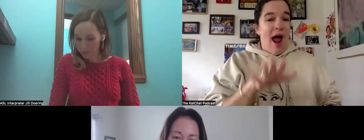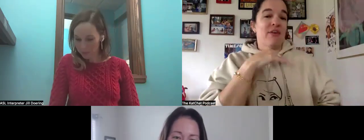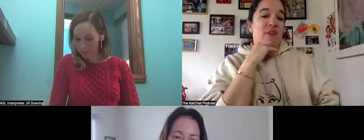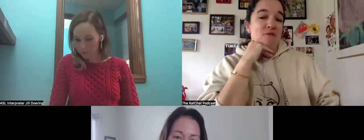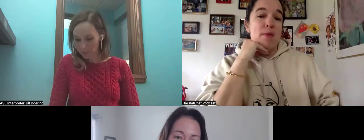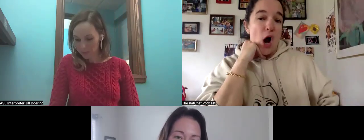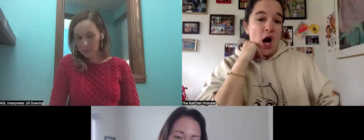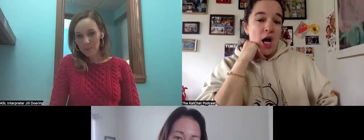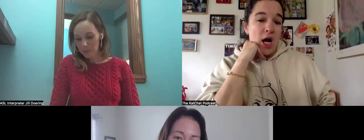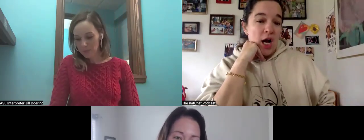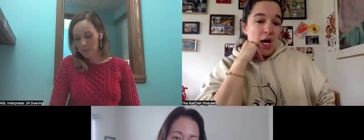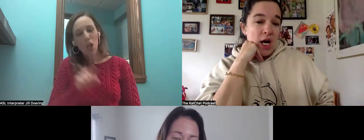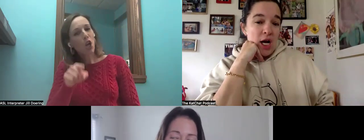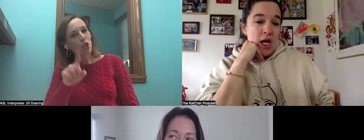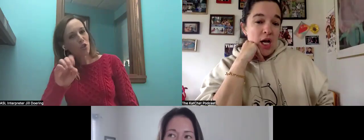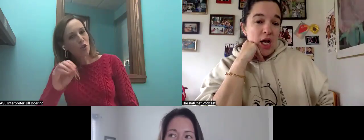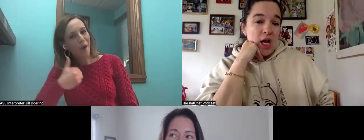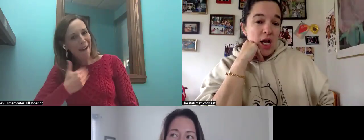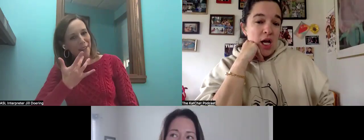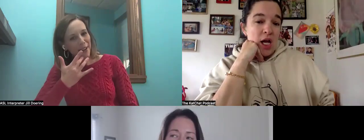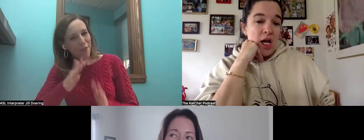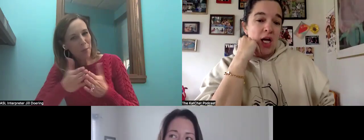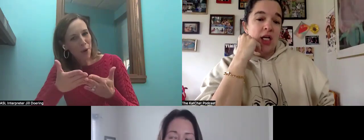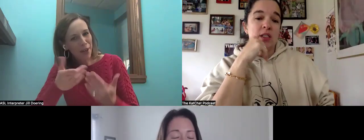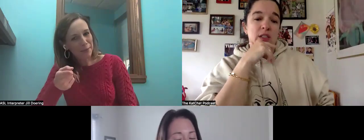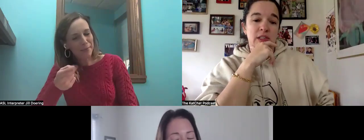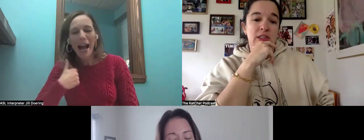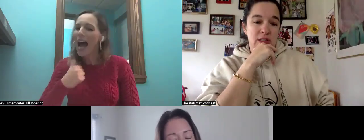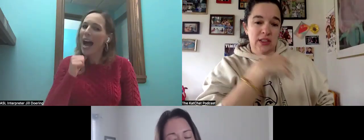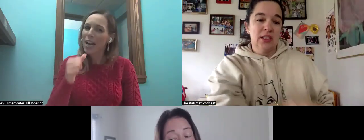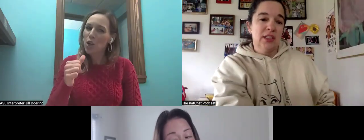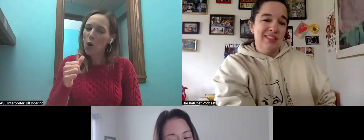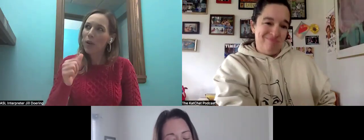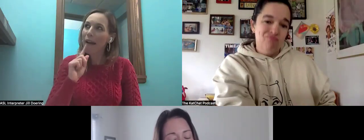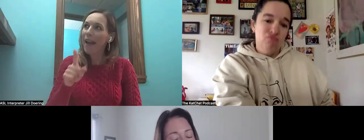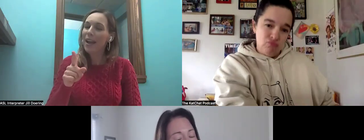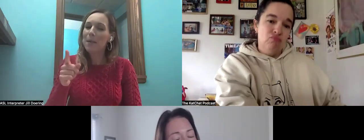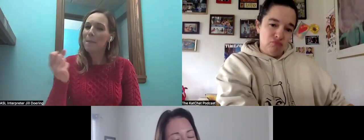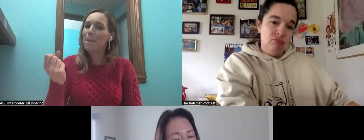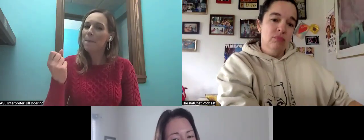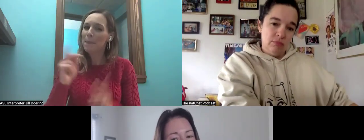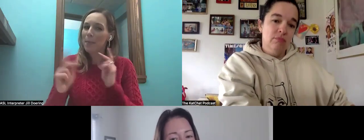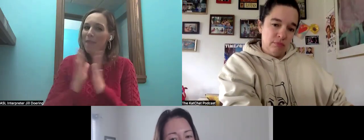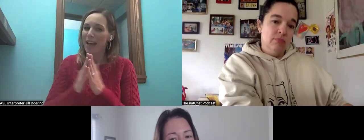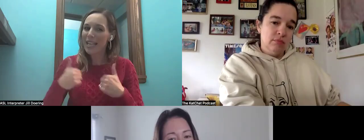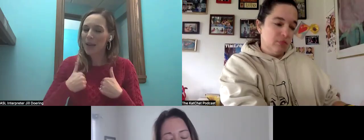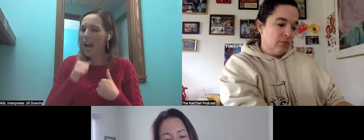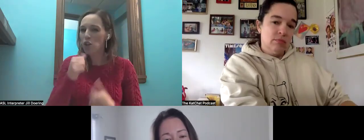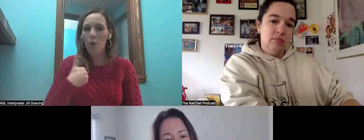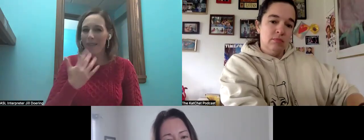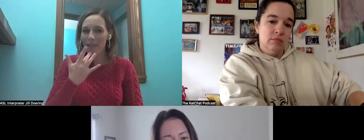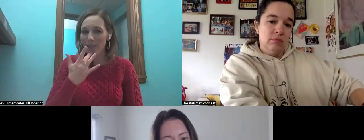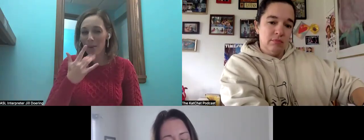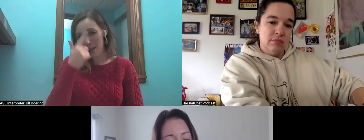Do you have a favorite book? I don't, I actually, I've been asked that. I don't have a favorite because I